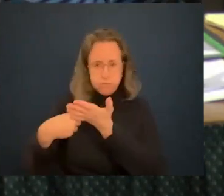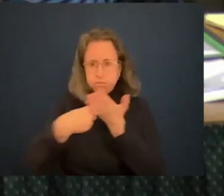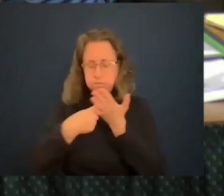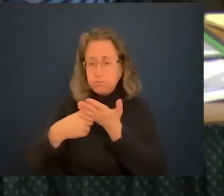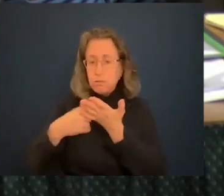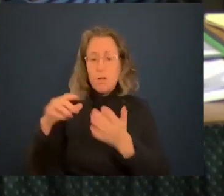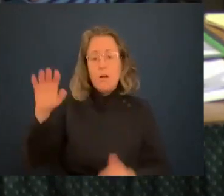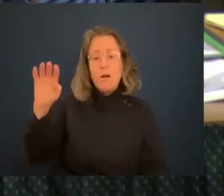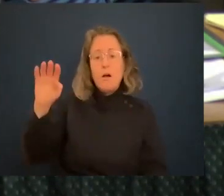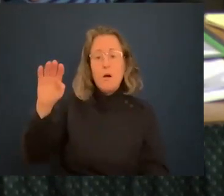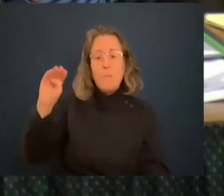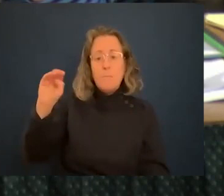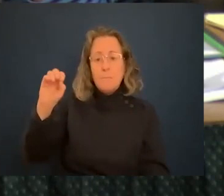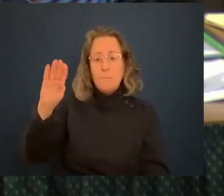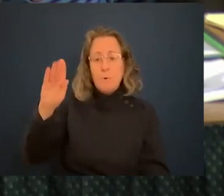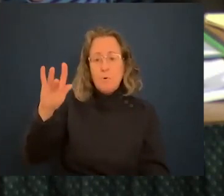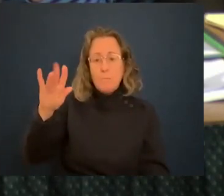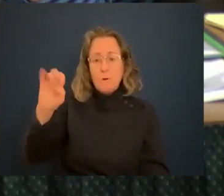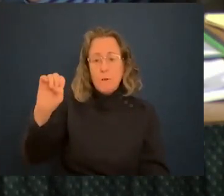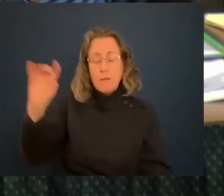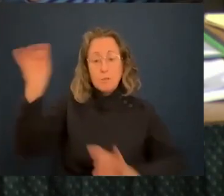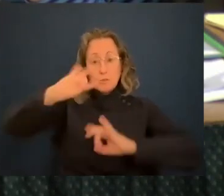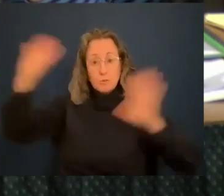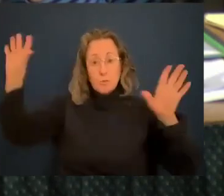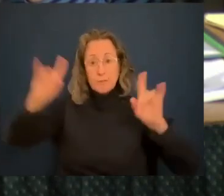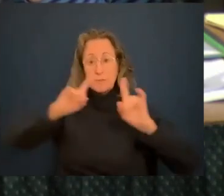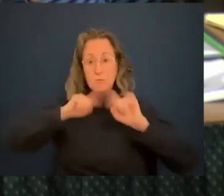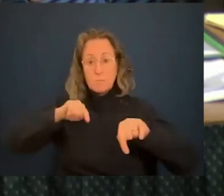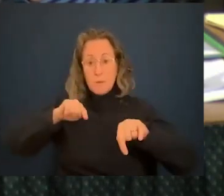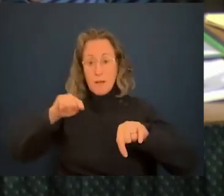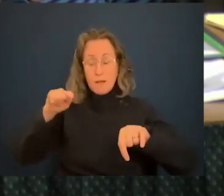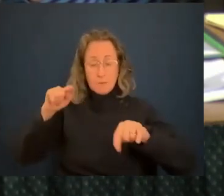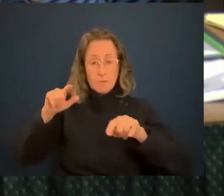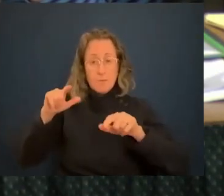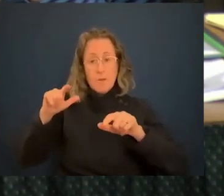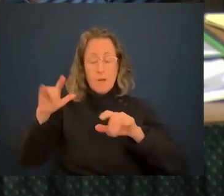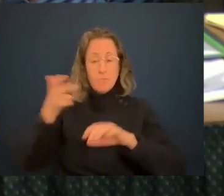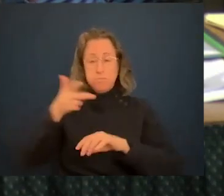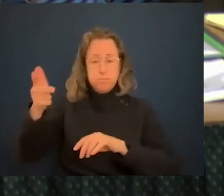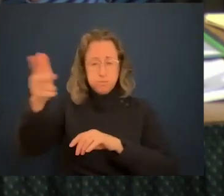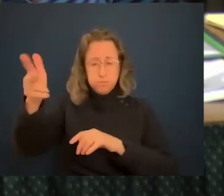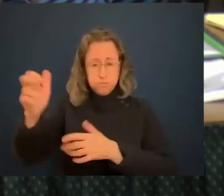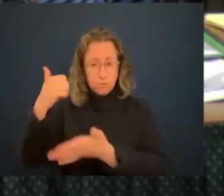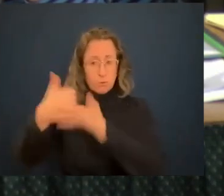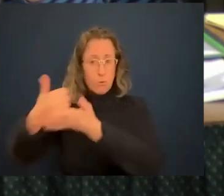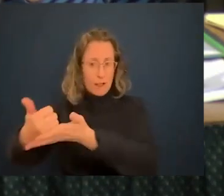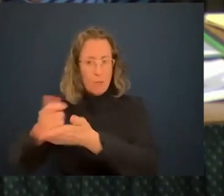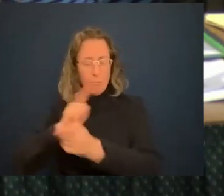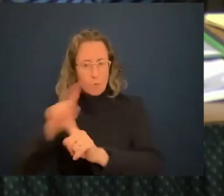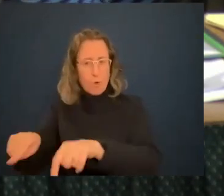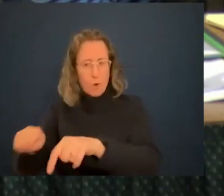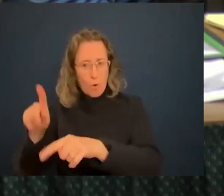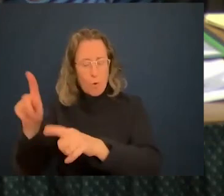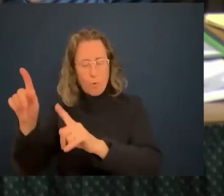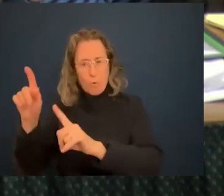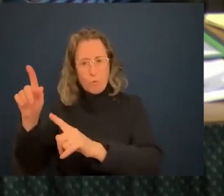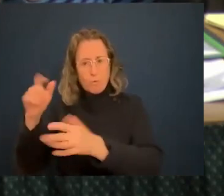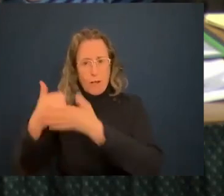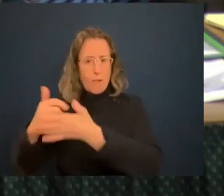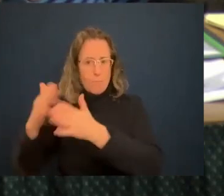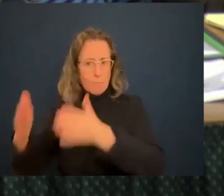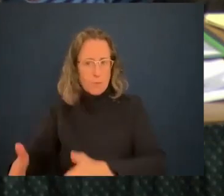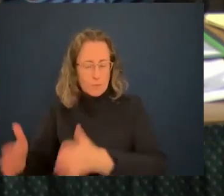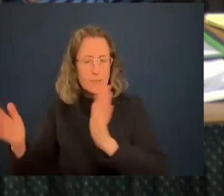mobile crisis response so there's some expertise there but I think that also that the town is